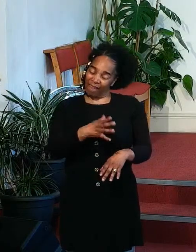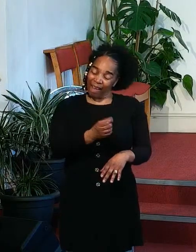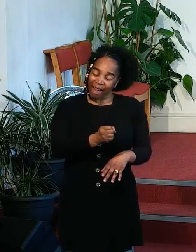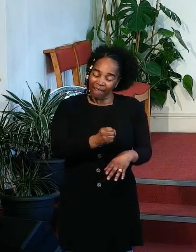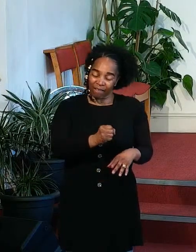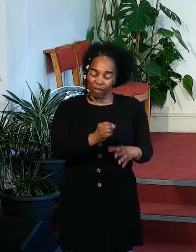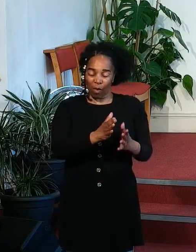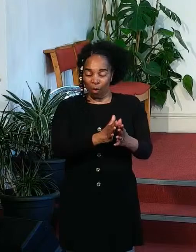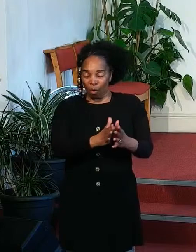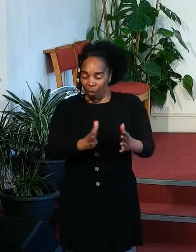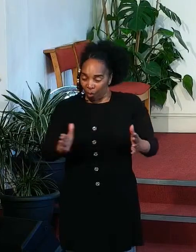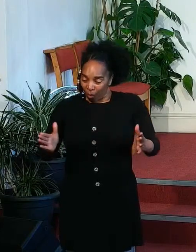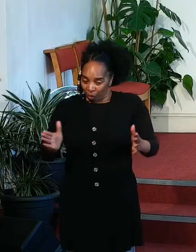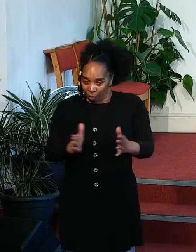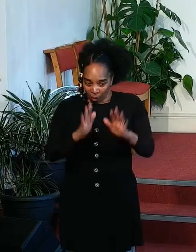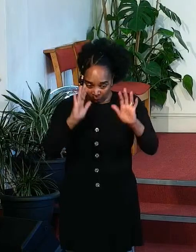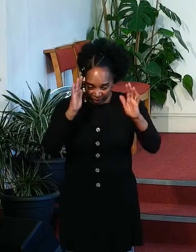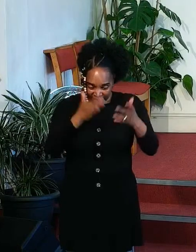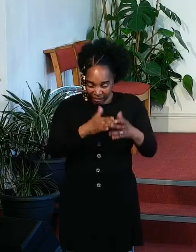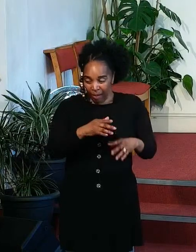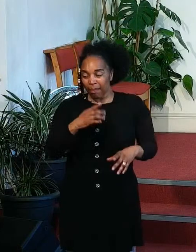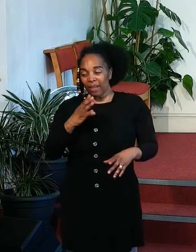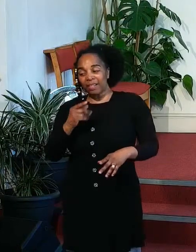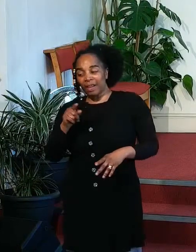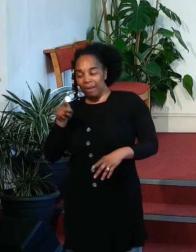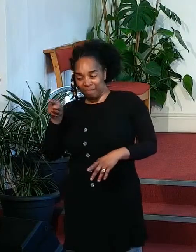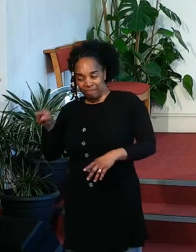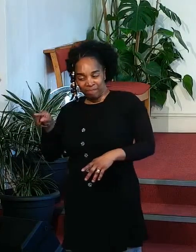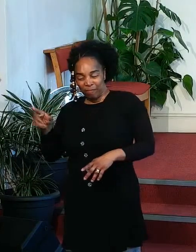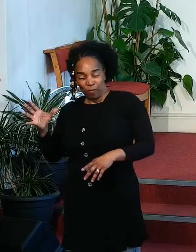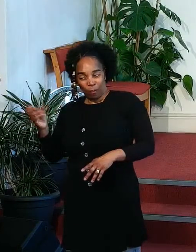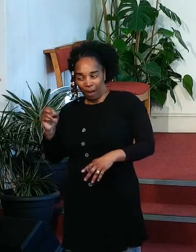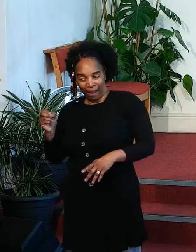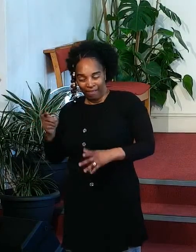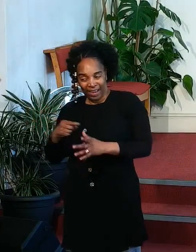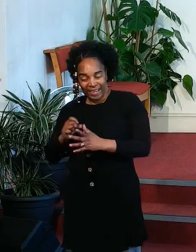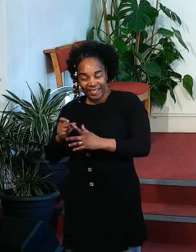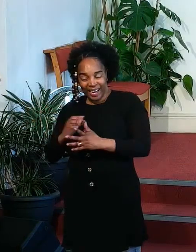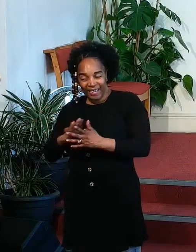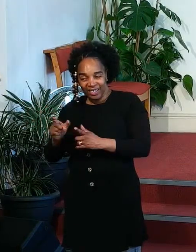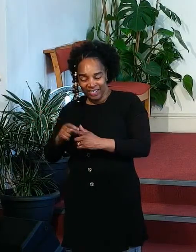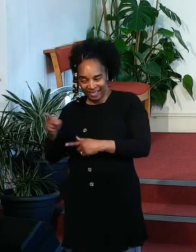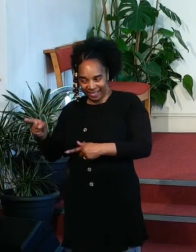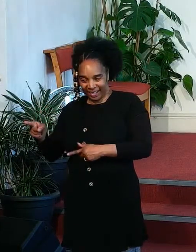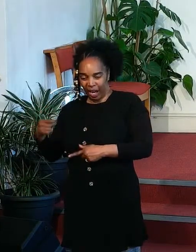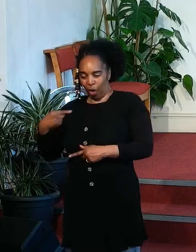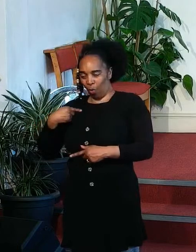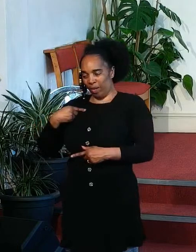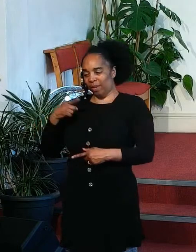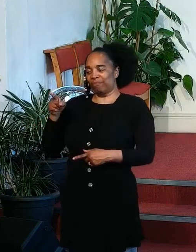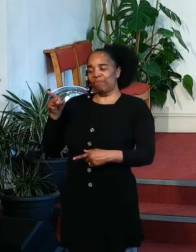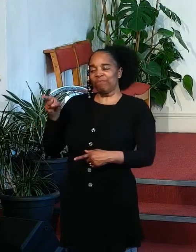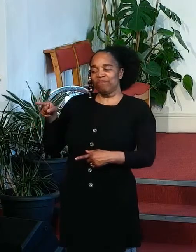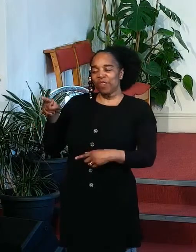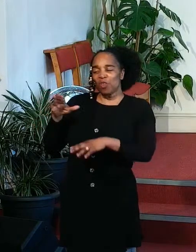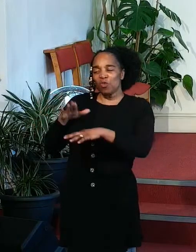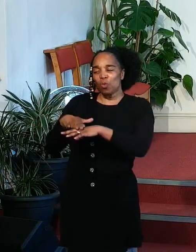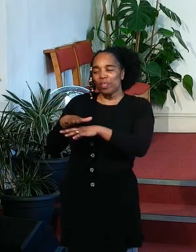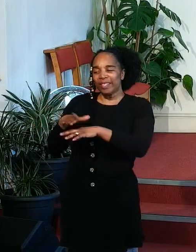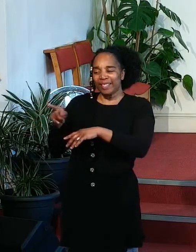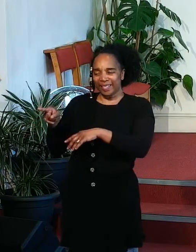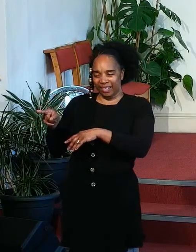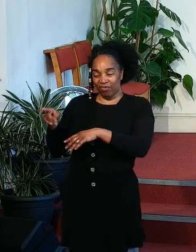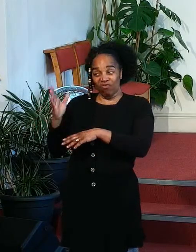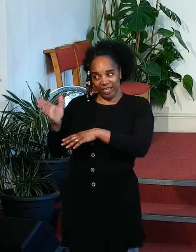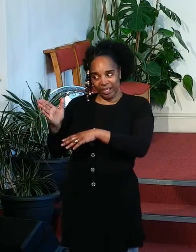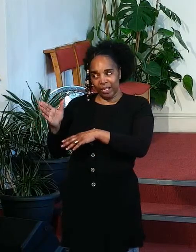let them slip into things because this AHD is there to diagnose what can